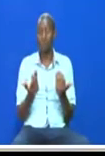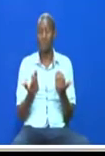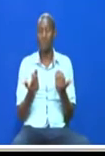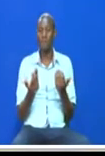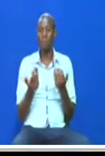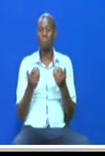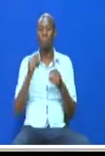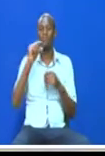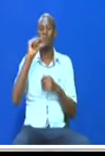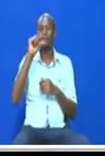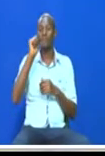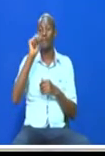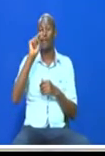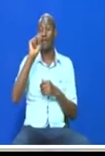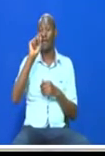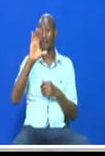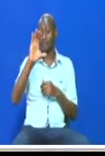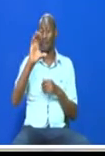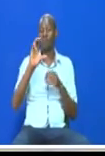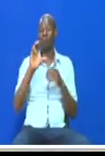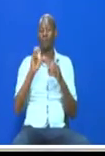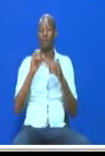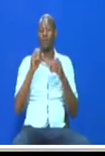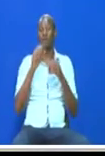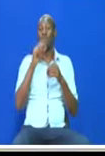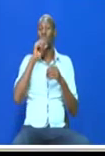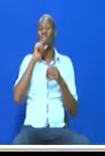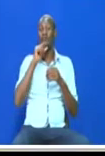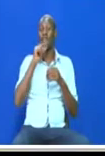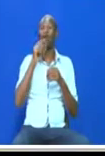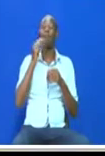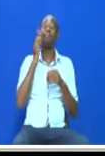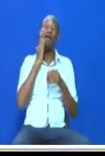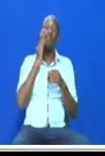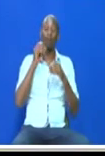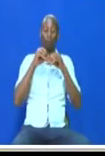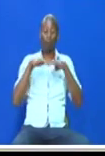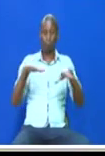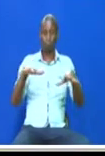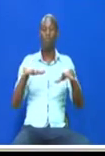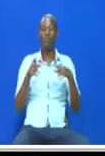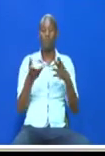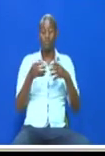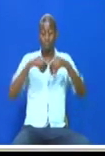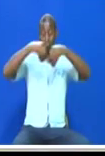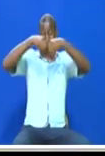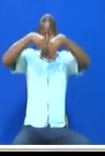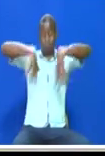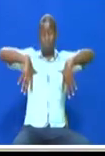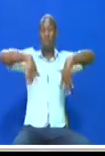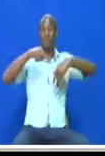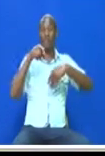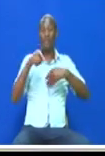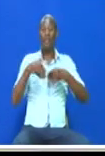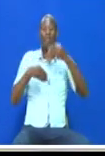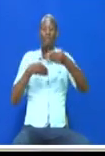as a result of genetic inheritance, or we have complications in the development of different structures.